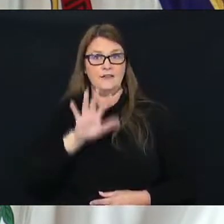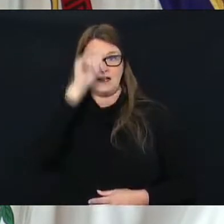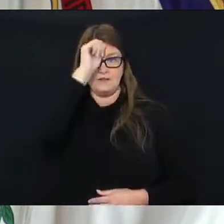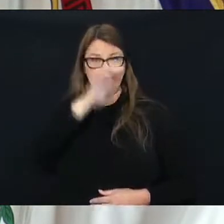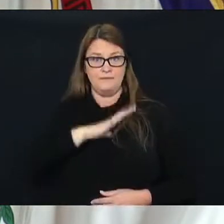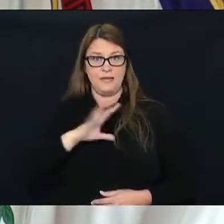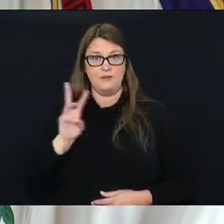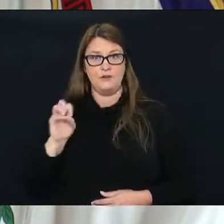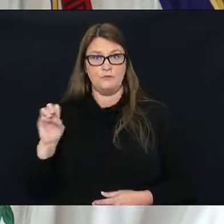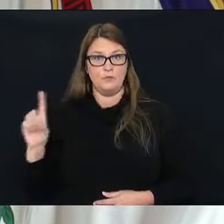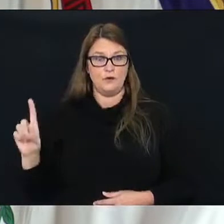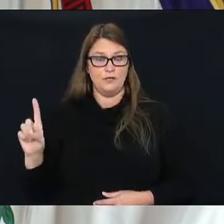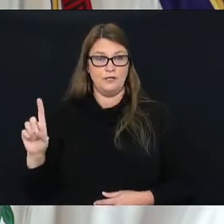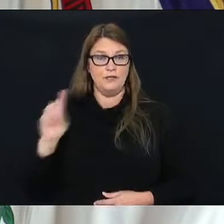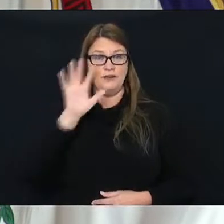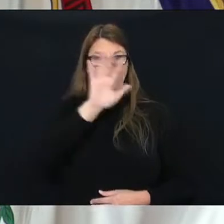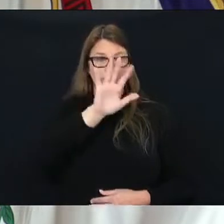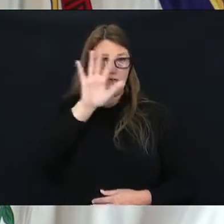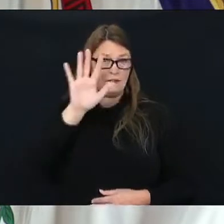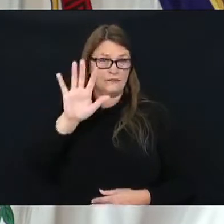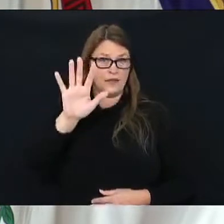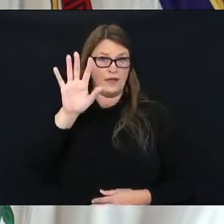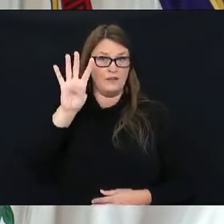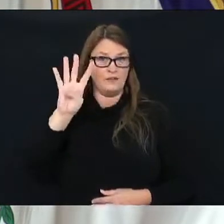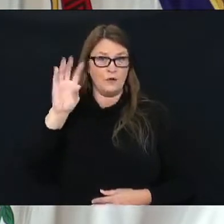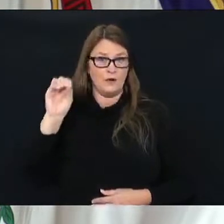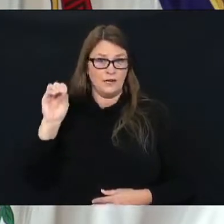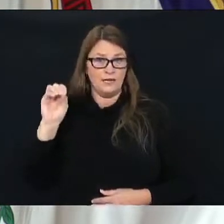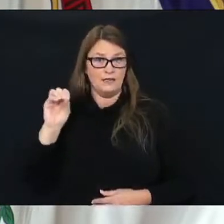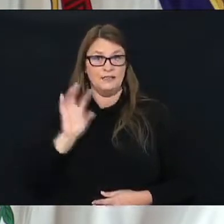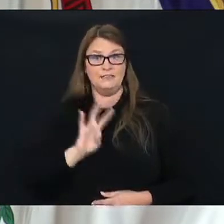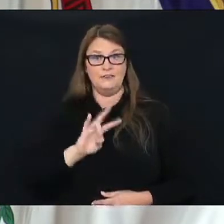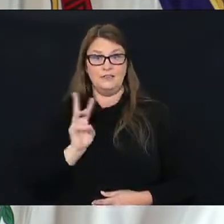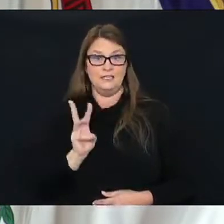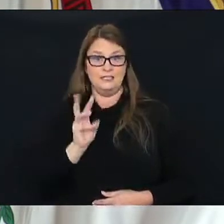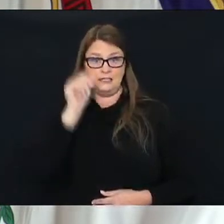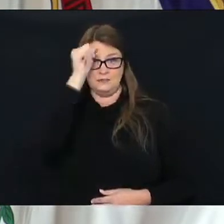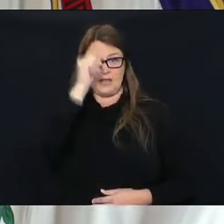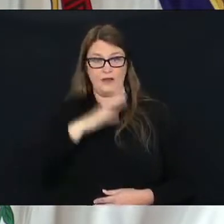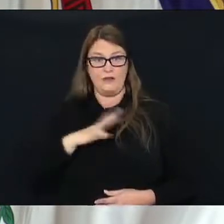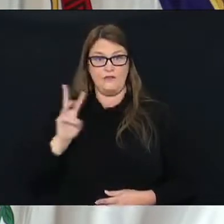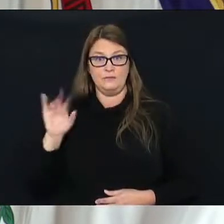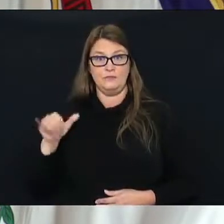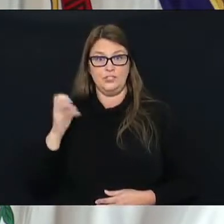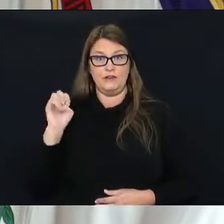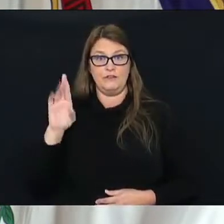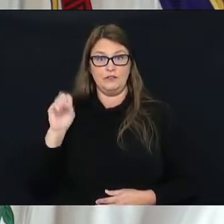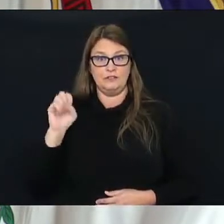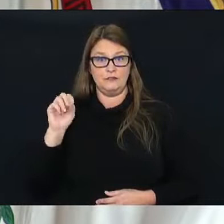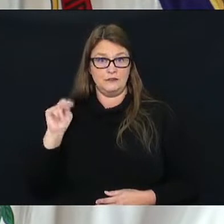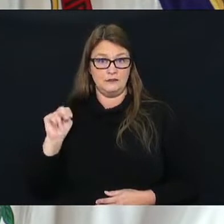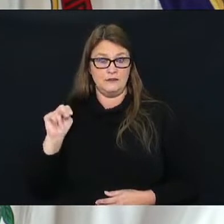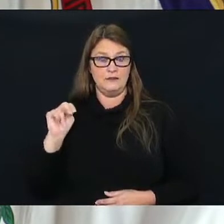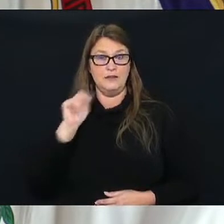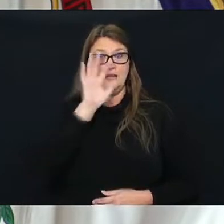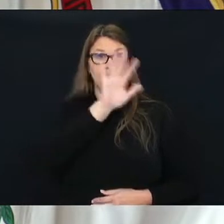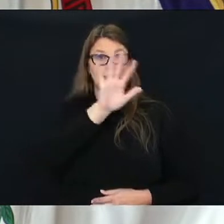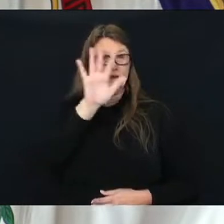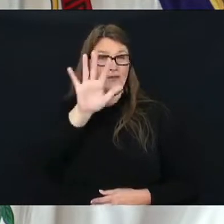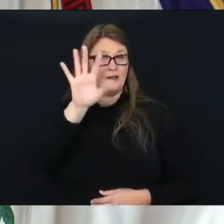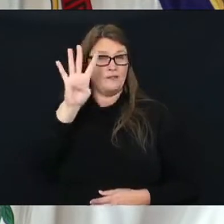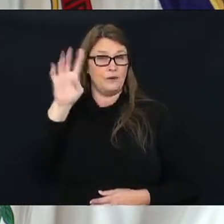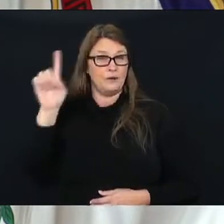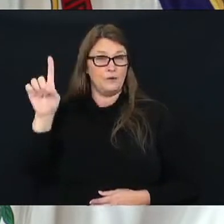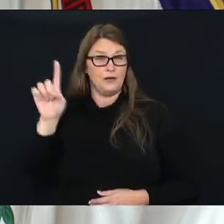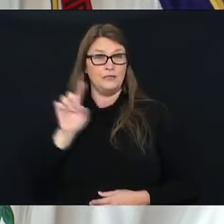male from Wood County. The 5,540th death, a 76-year-old male from Jefferson County. The